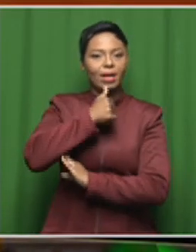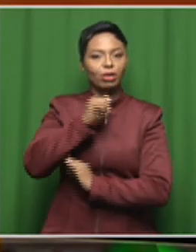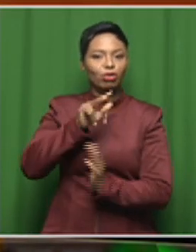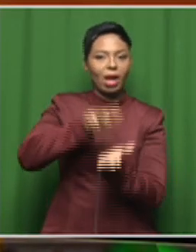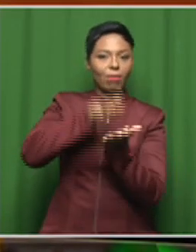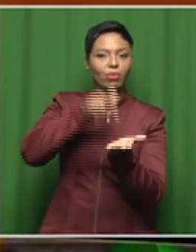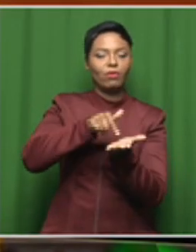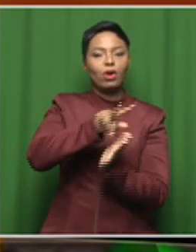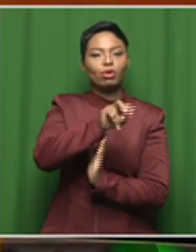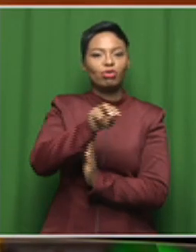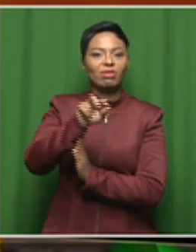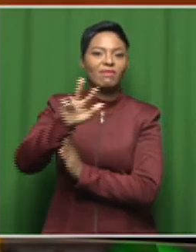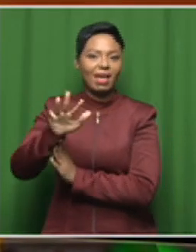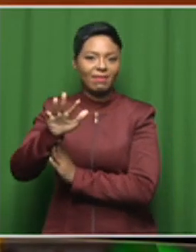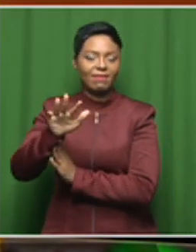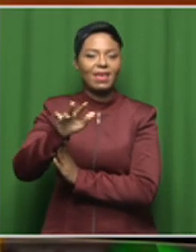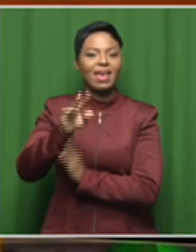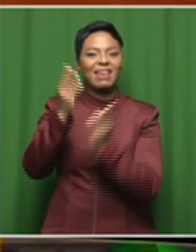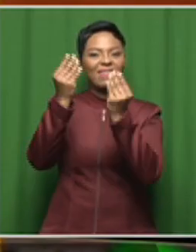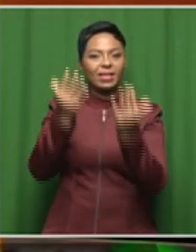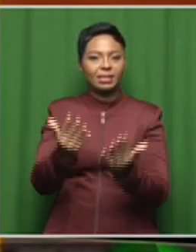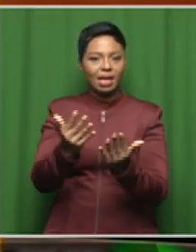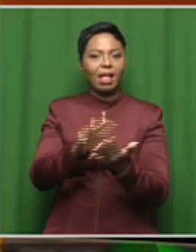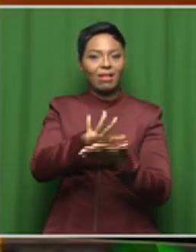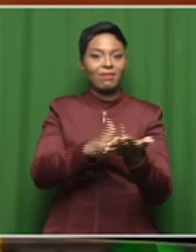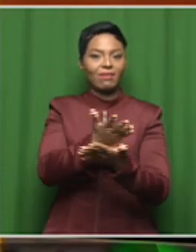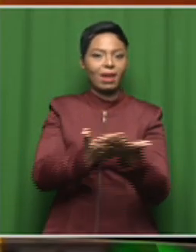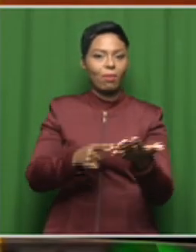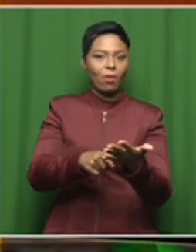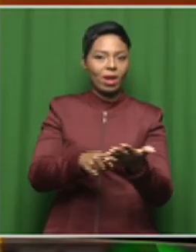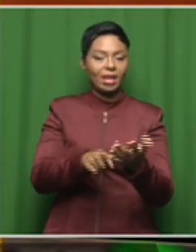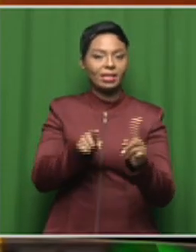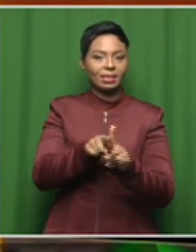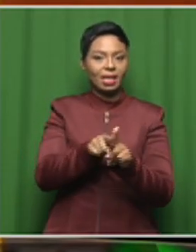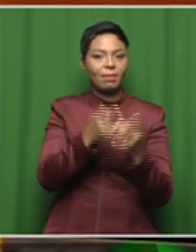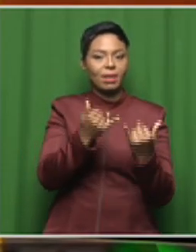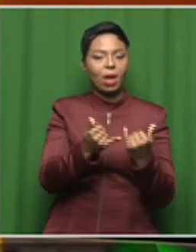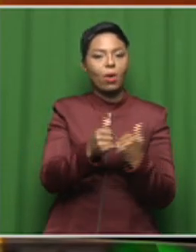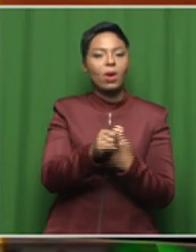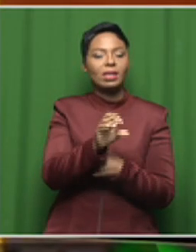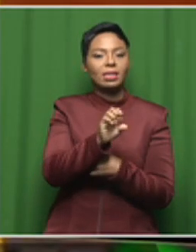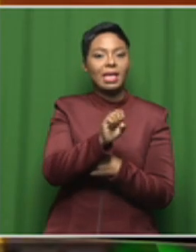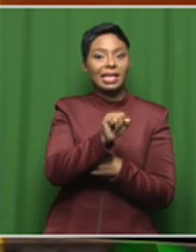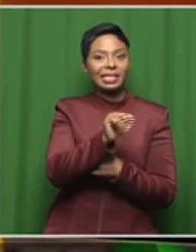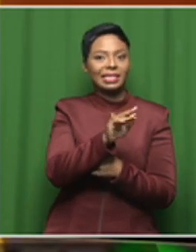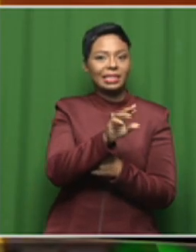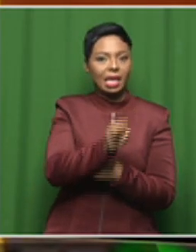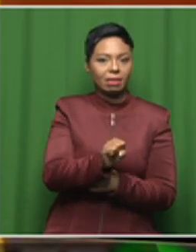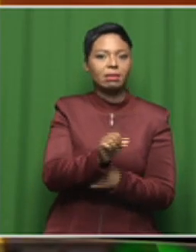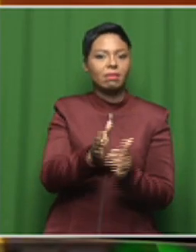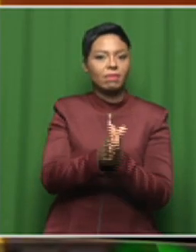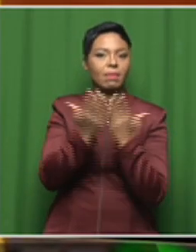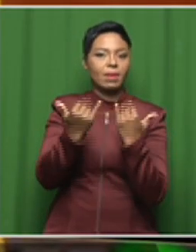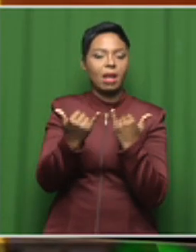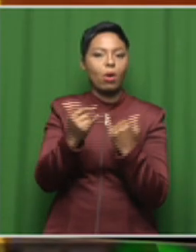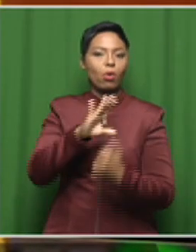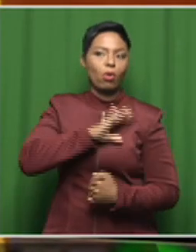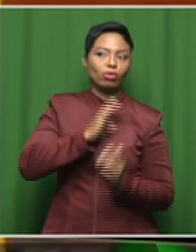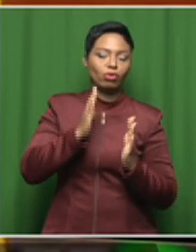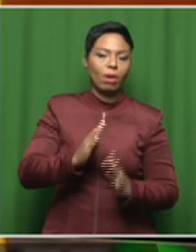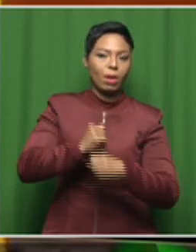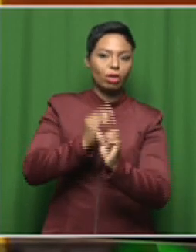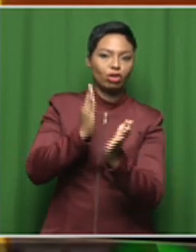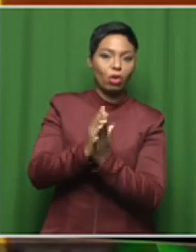Fiscal Framework. The South African Revenue Services has also urged consumers to ensure that they are charged the correct